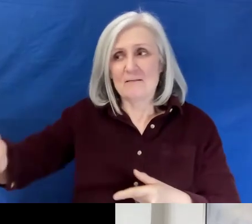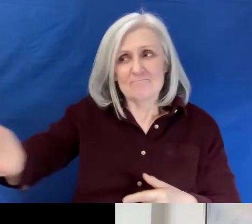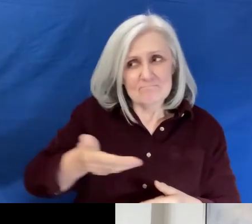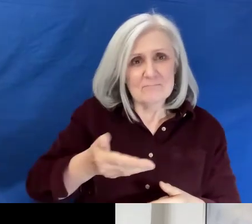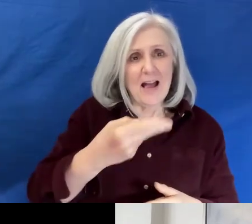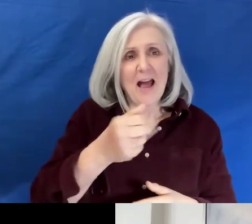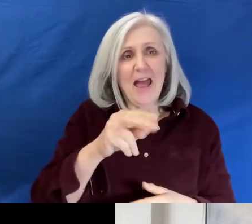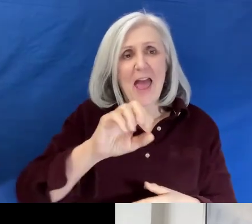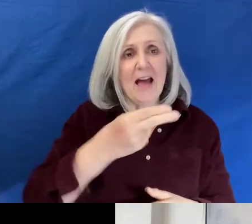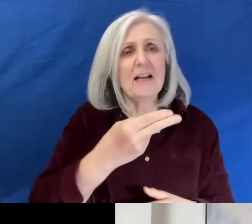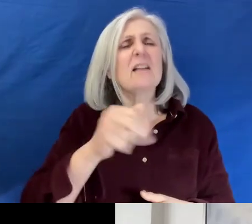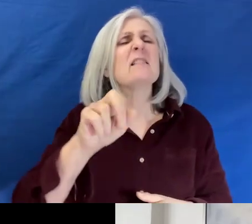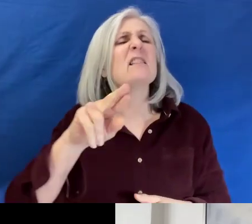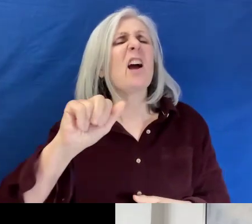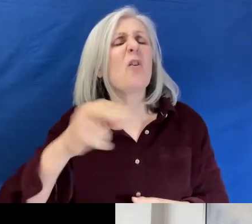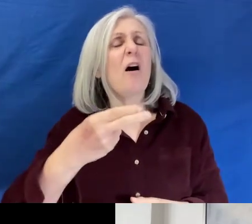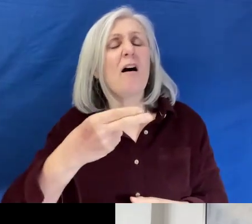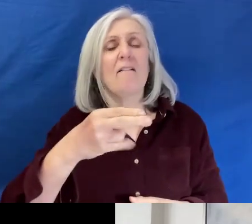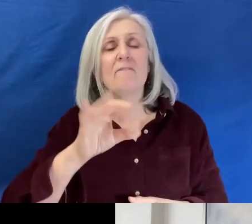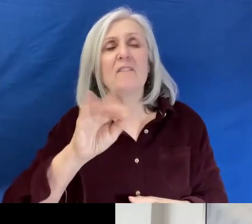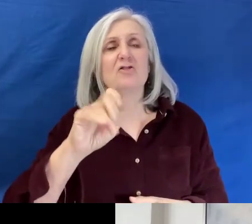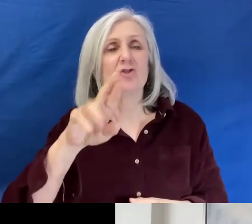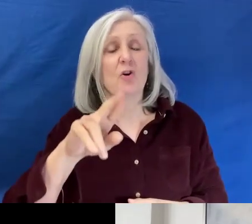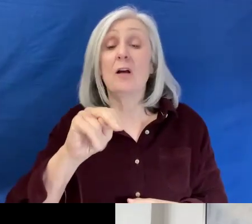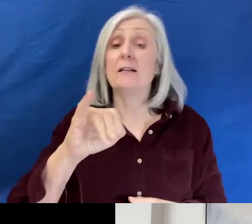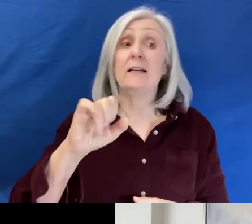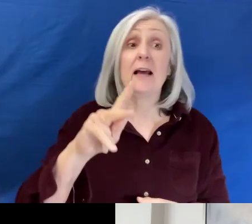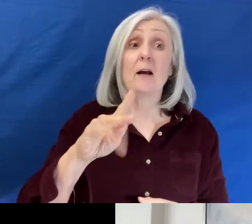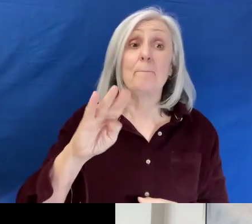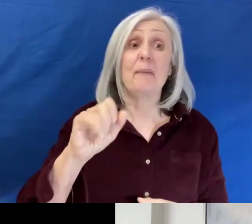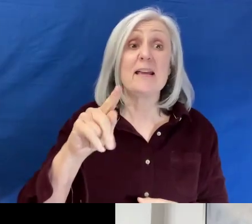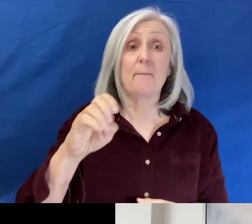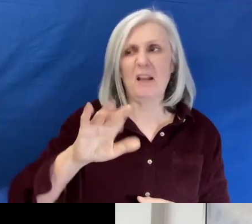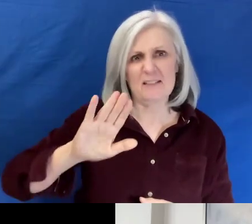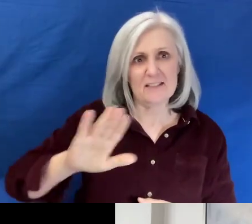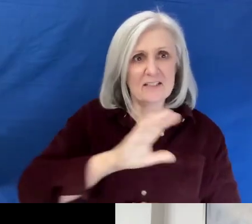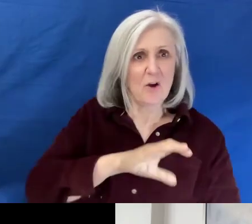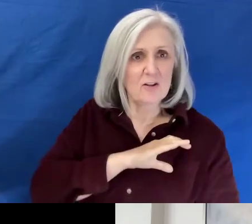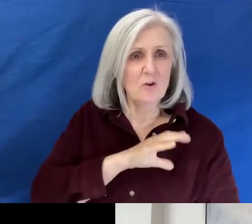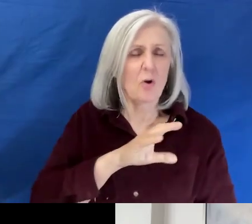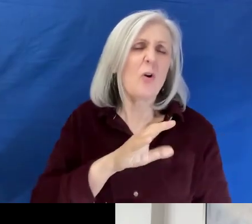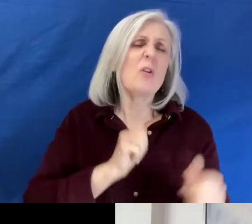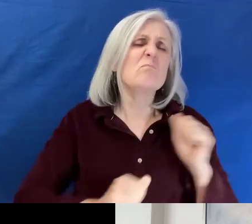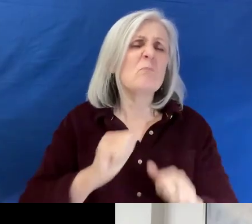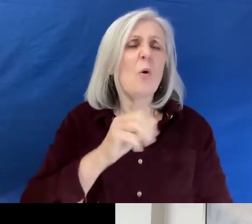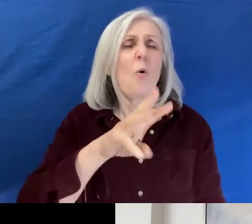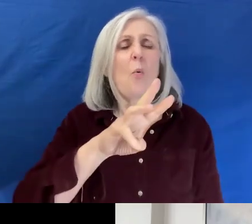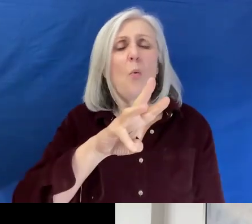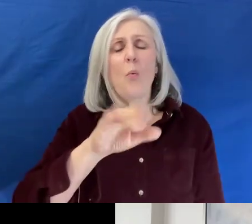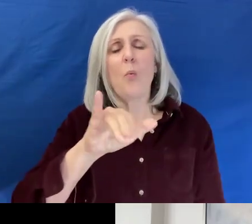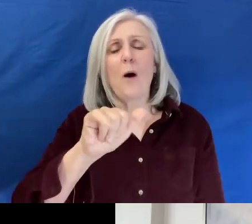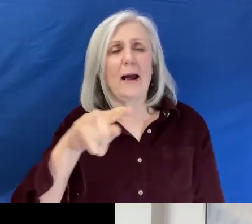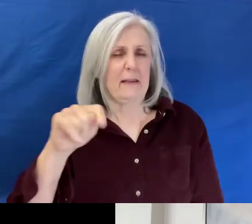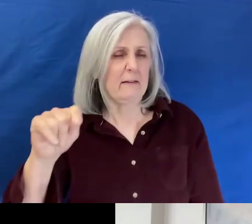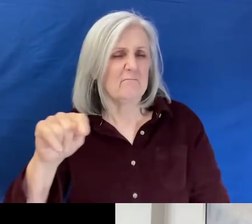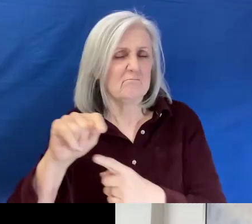Sarah Fisher and Nick Bateman's character, Wyatt, who he plays Wyatt. And I